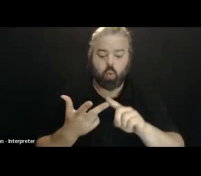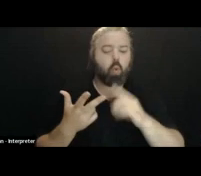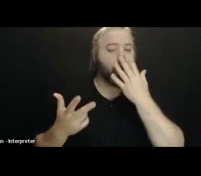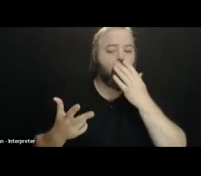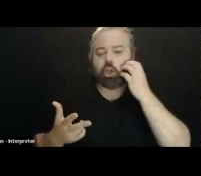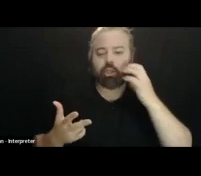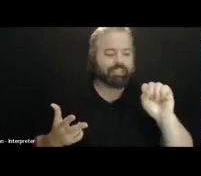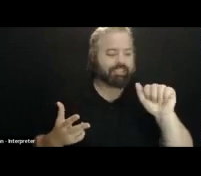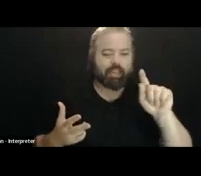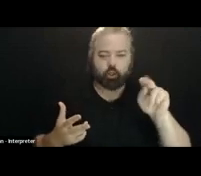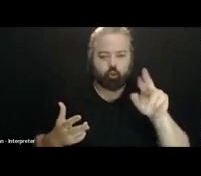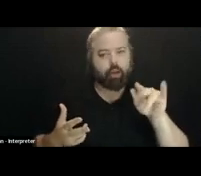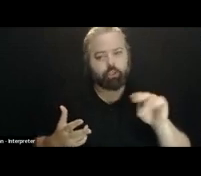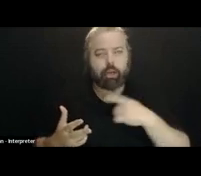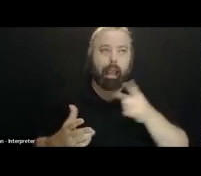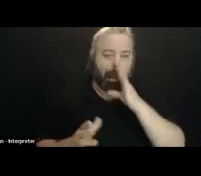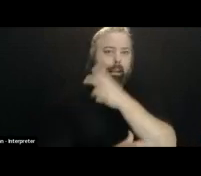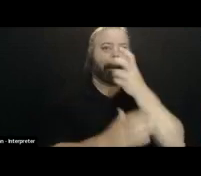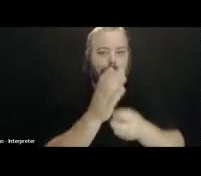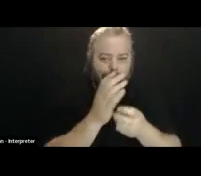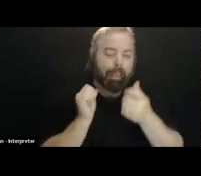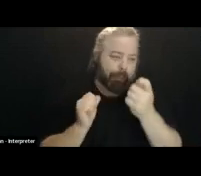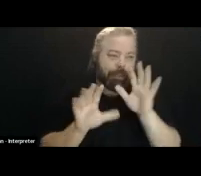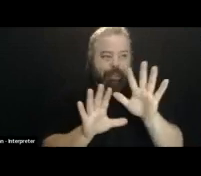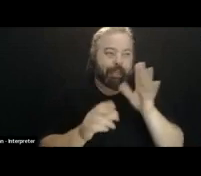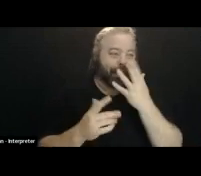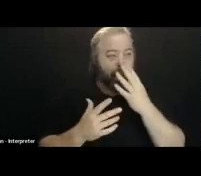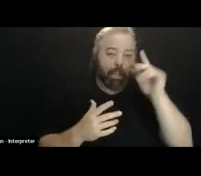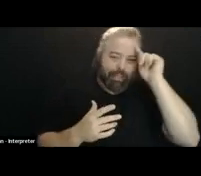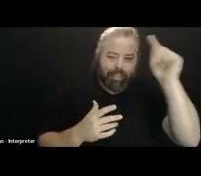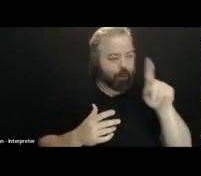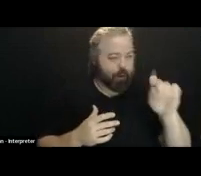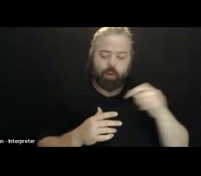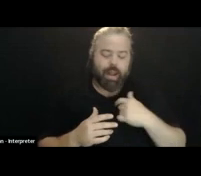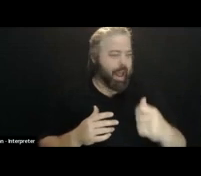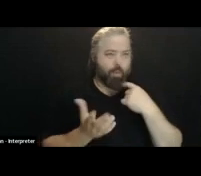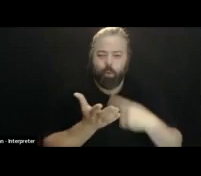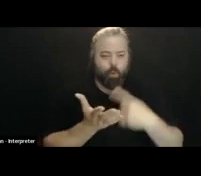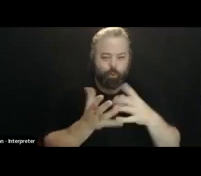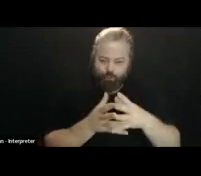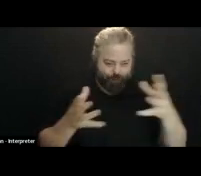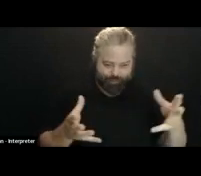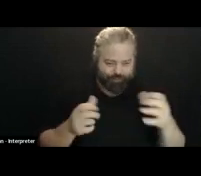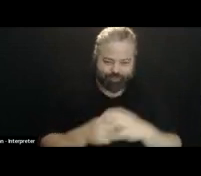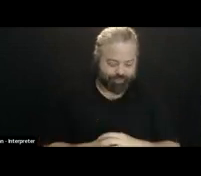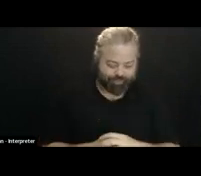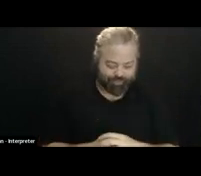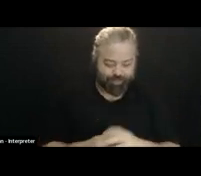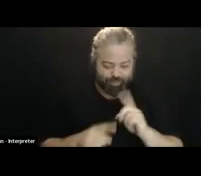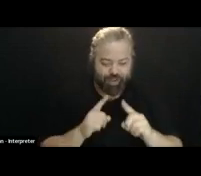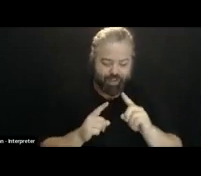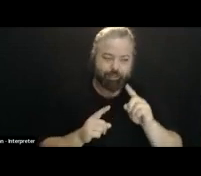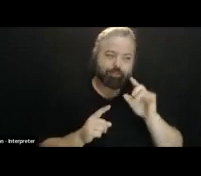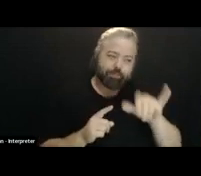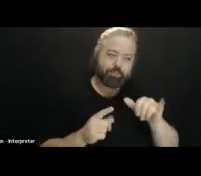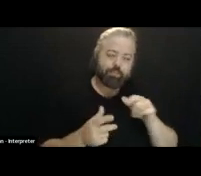geeking out a little bit into color theory 101, which I won't dive too much into today. But those are sort of the